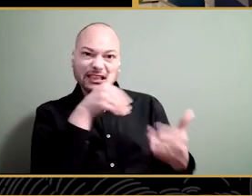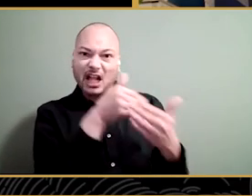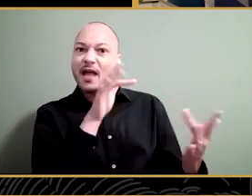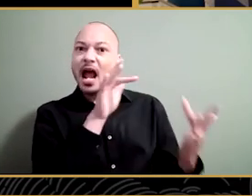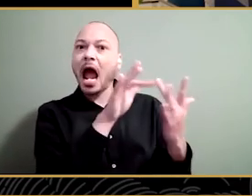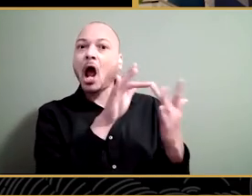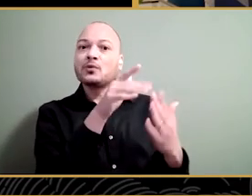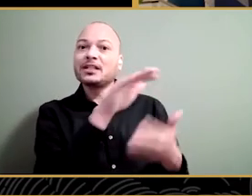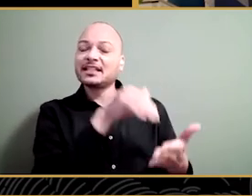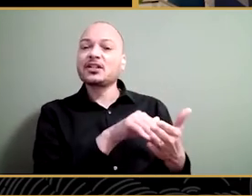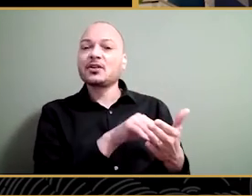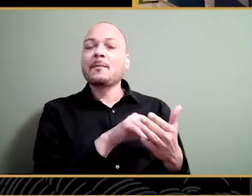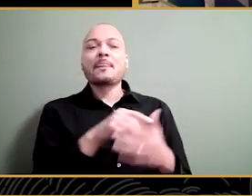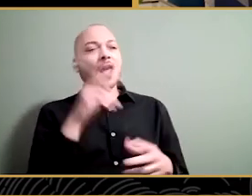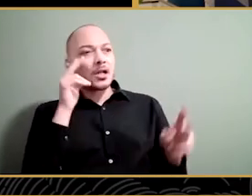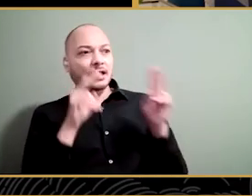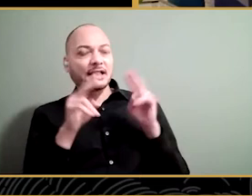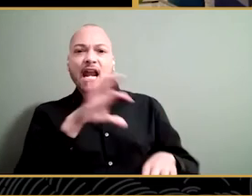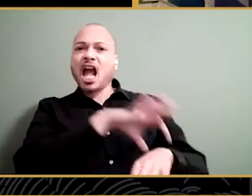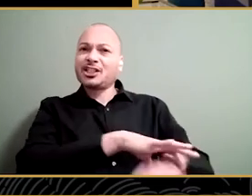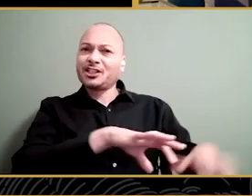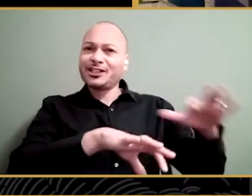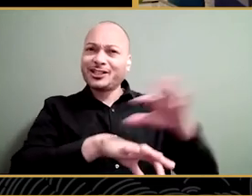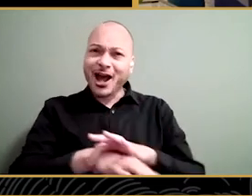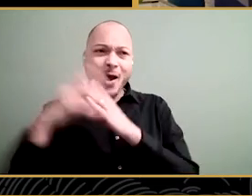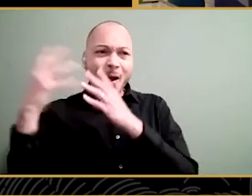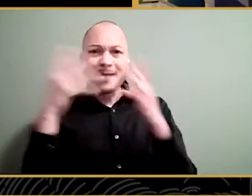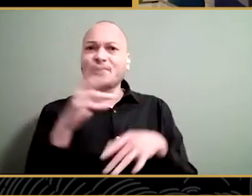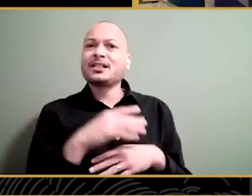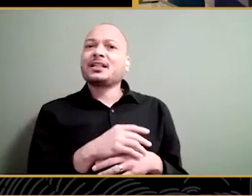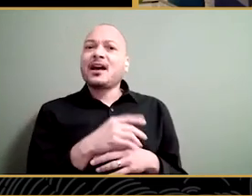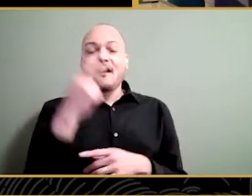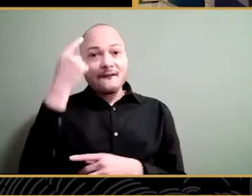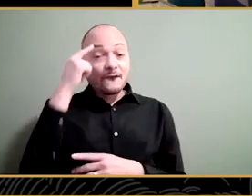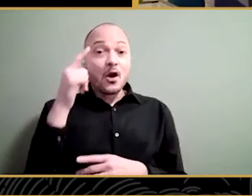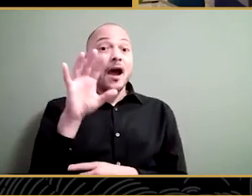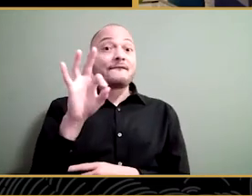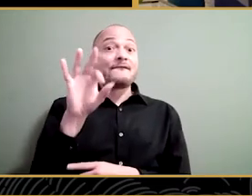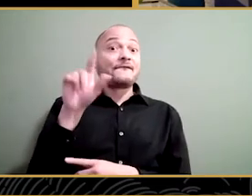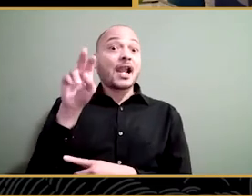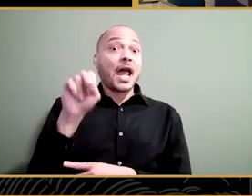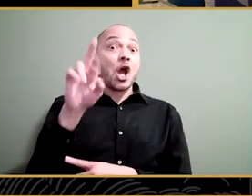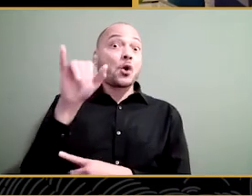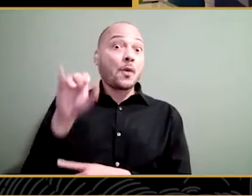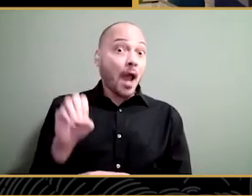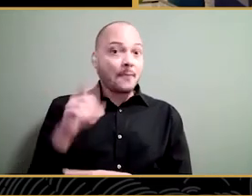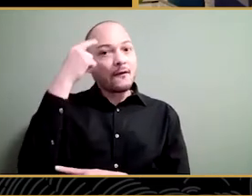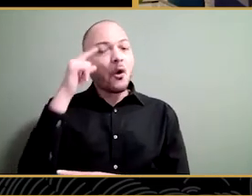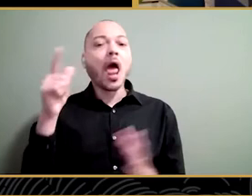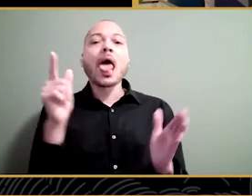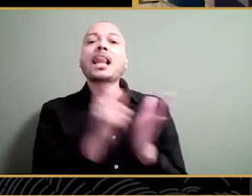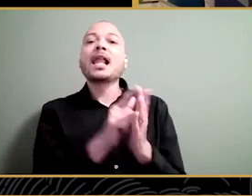In the sight of shackled migrants sentenced in mass for the felony crime of illegal entry At an